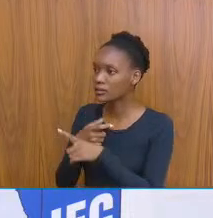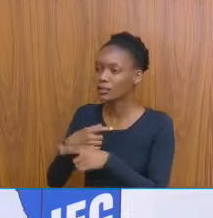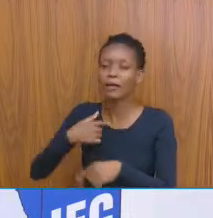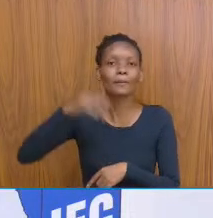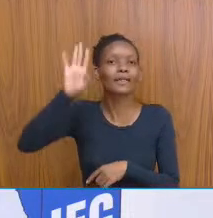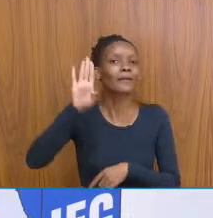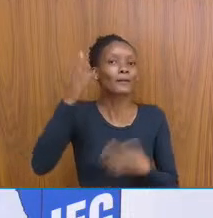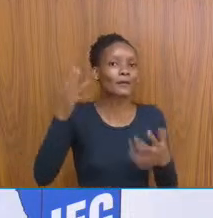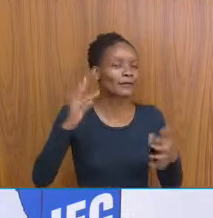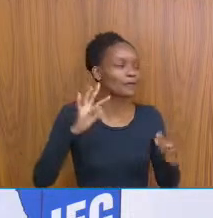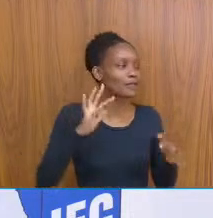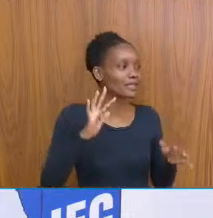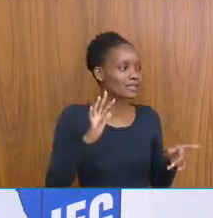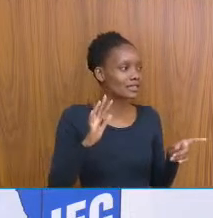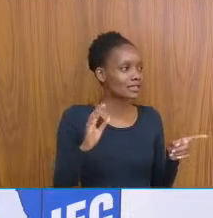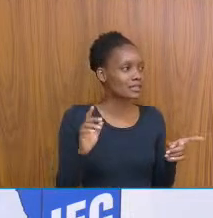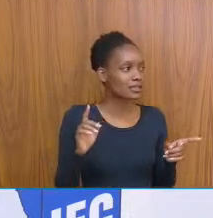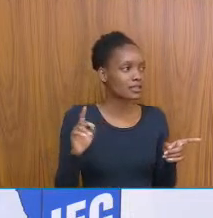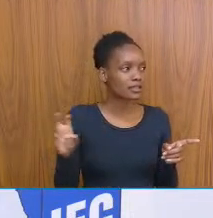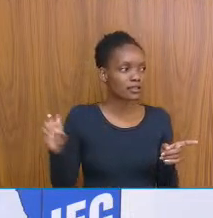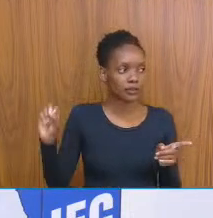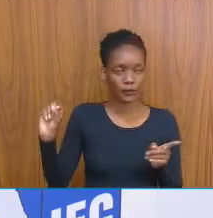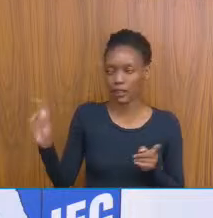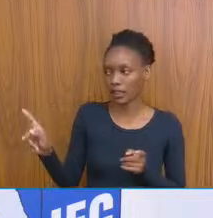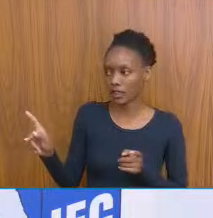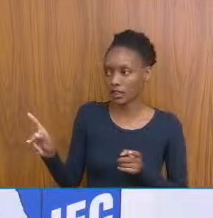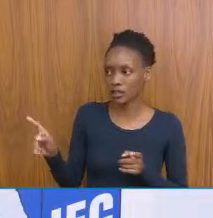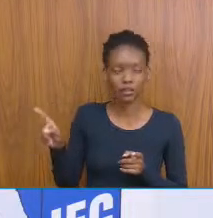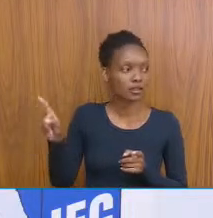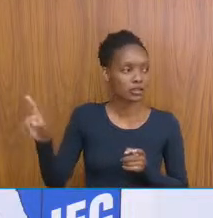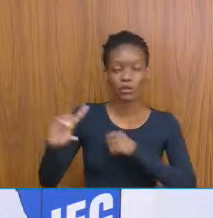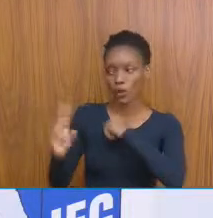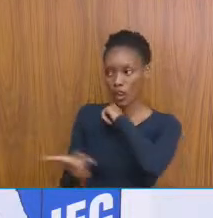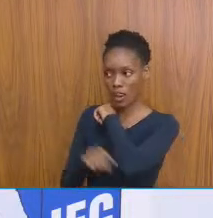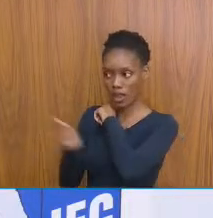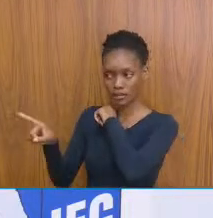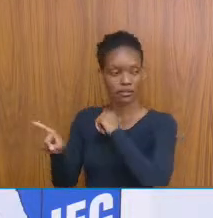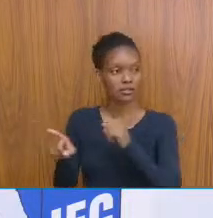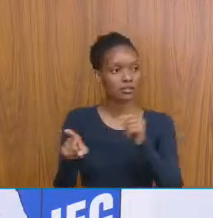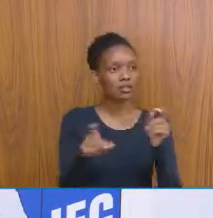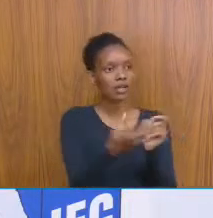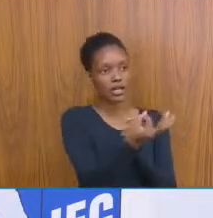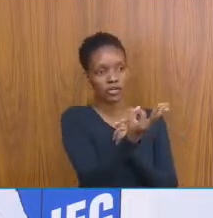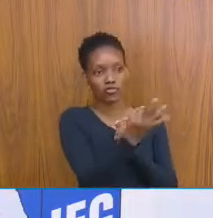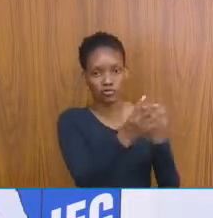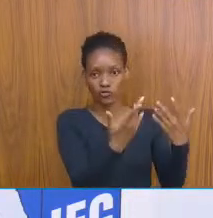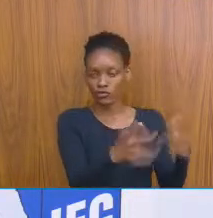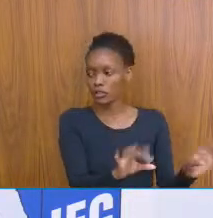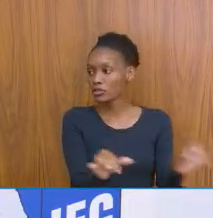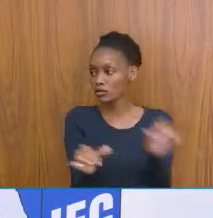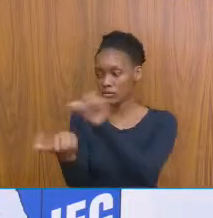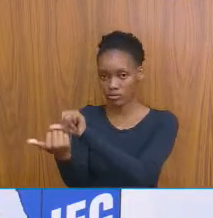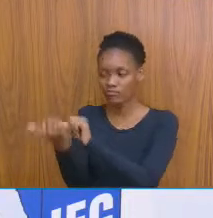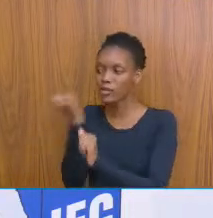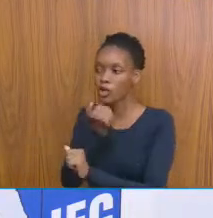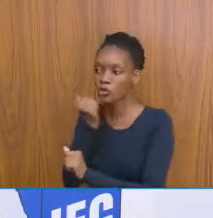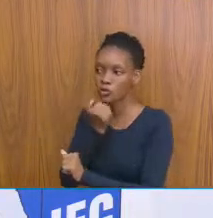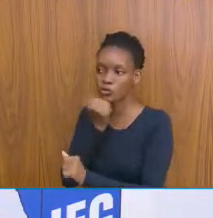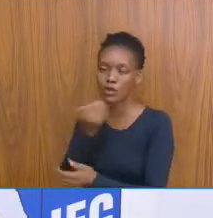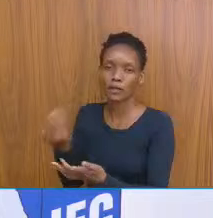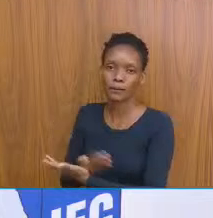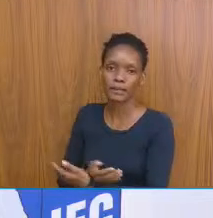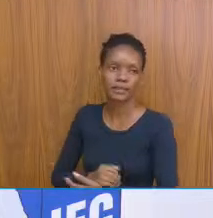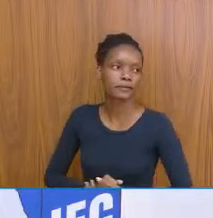My hand was up. Okay. All right, I'm going to take you number last after I've taken this three, and then we'll be good to go. My apologies.